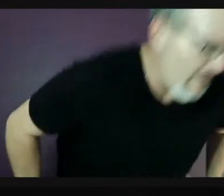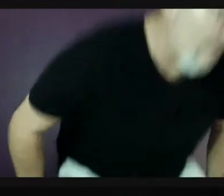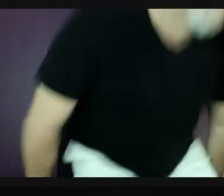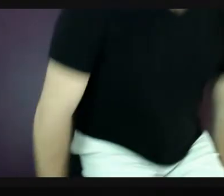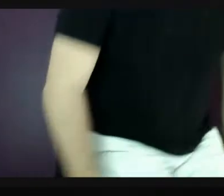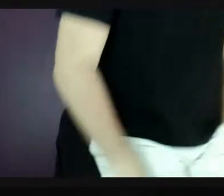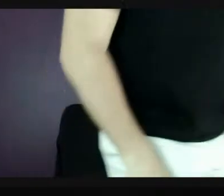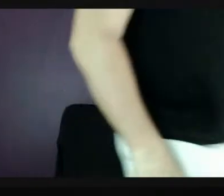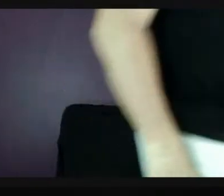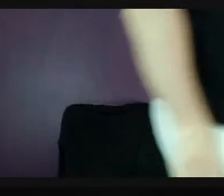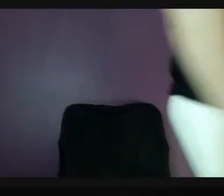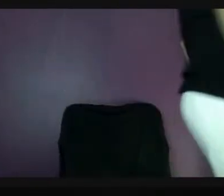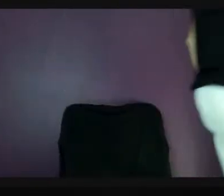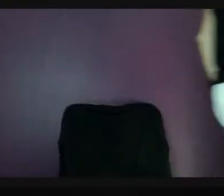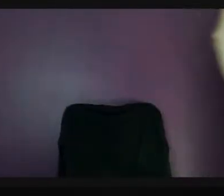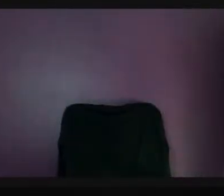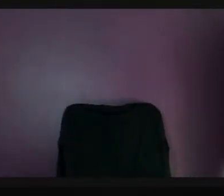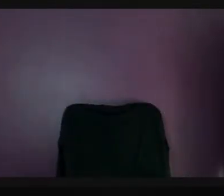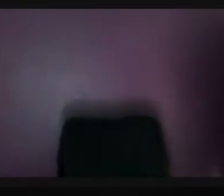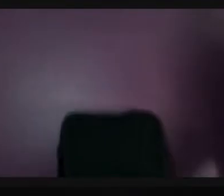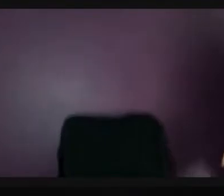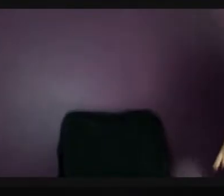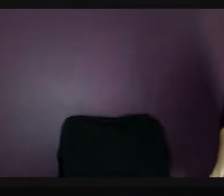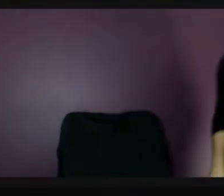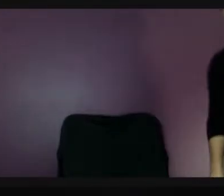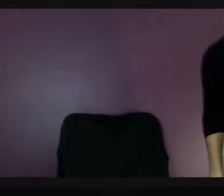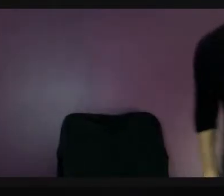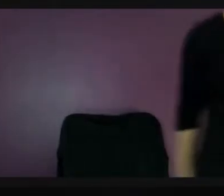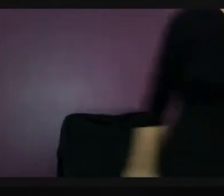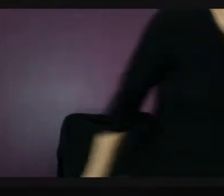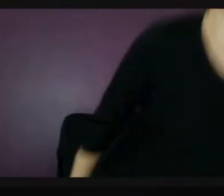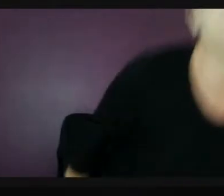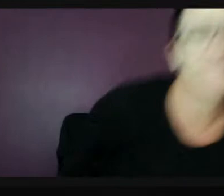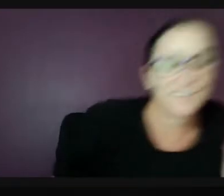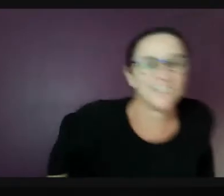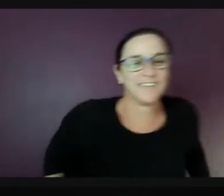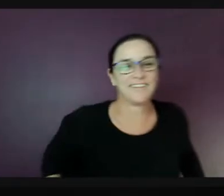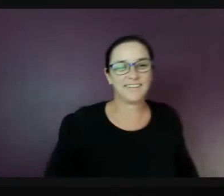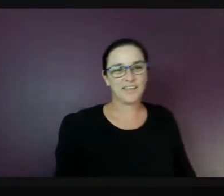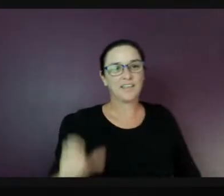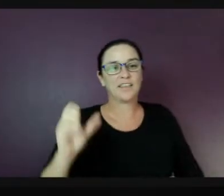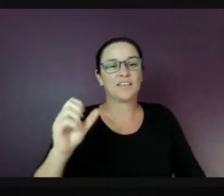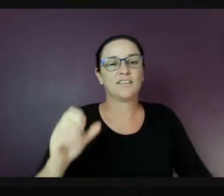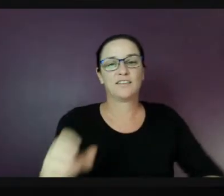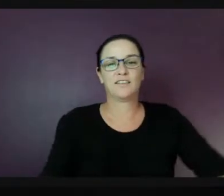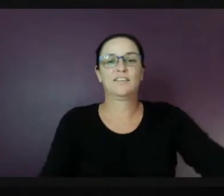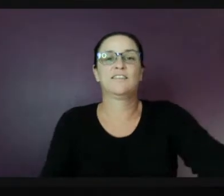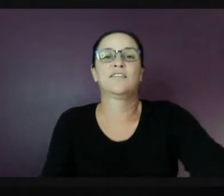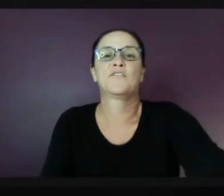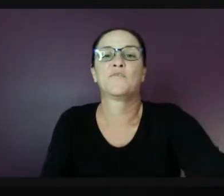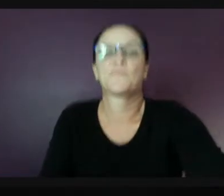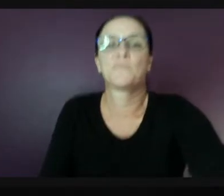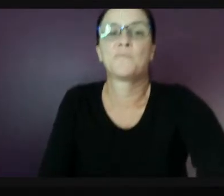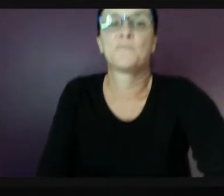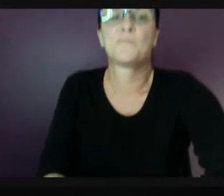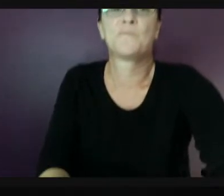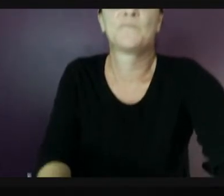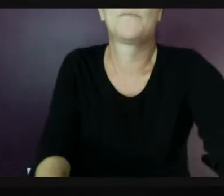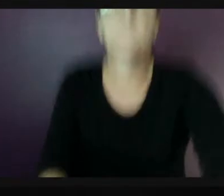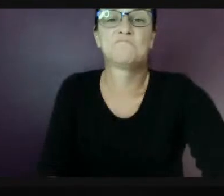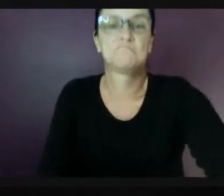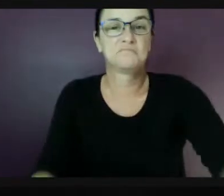in Kilauea at Mauna Loa every year since the 1990s, whereas less active volcanoes of Hualai and Haleakala are surveyed every 3 to 5